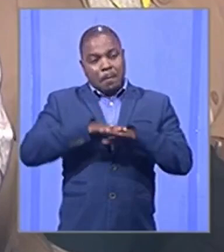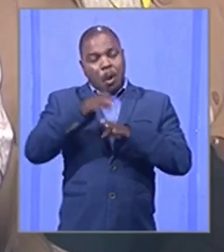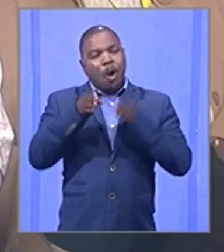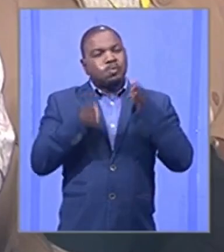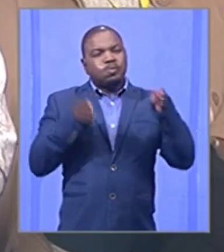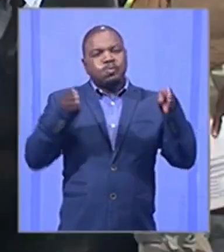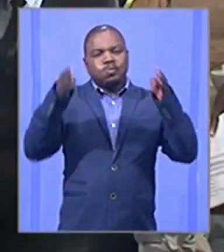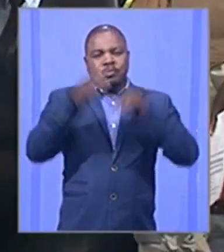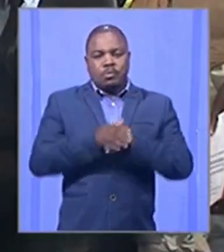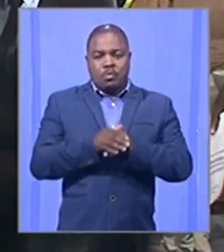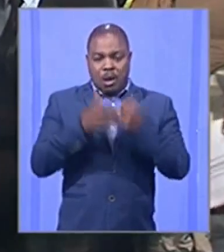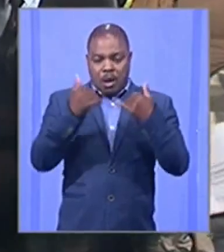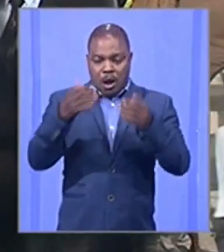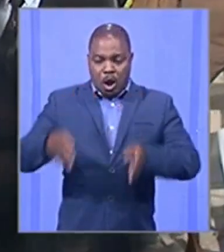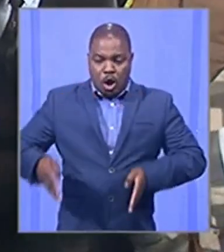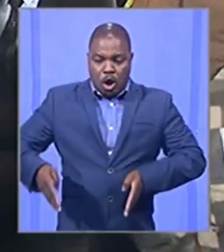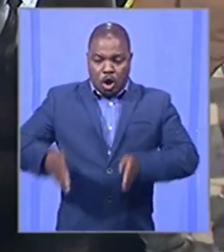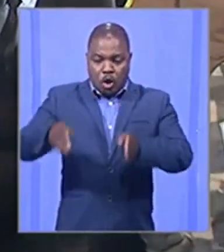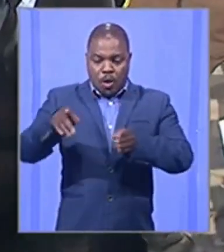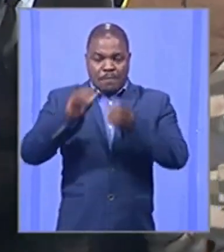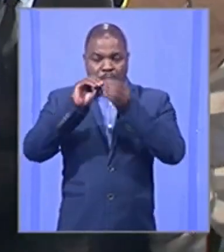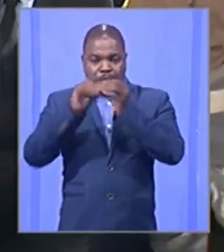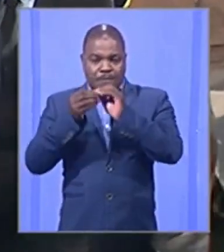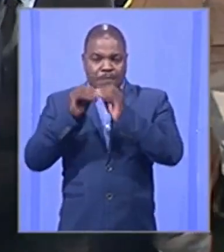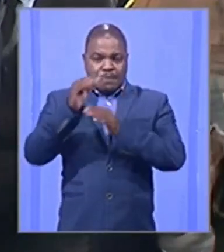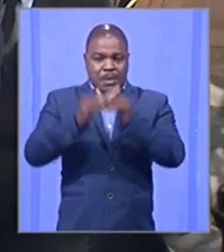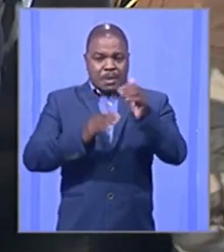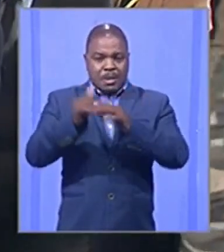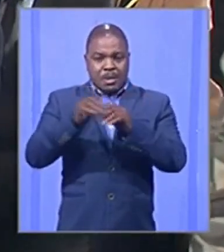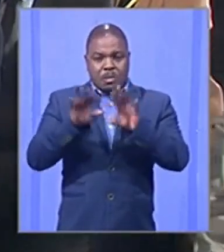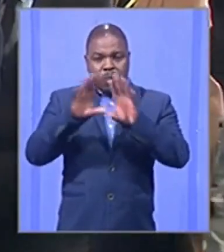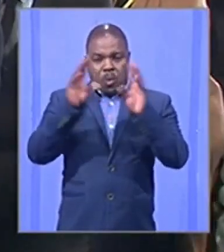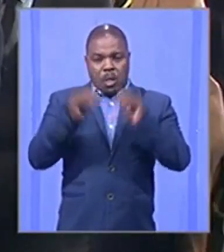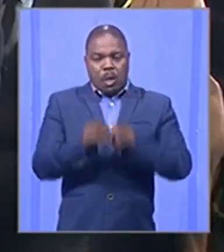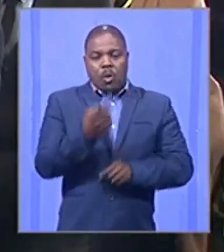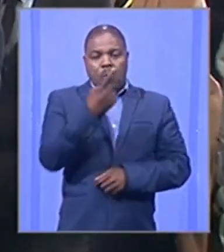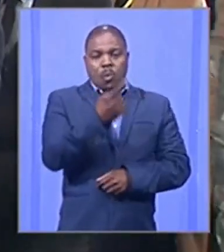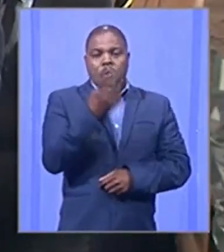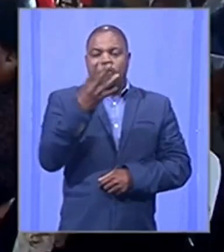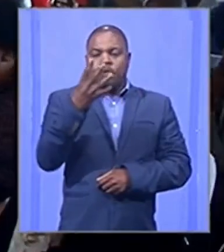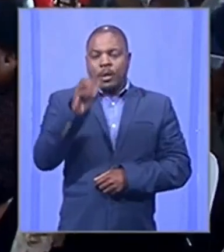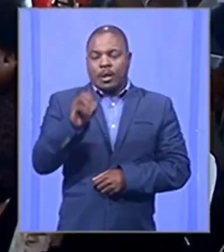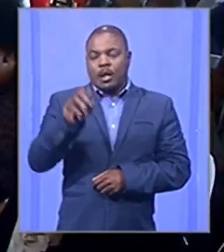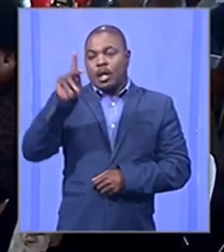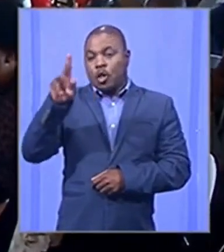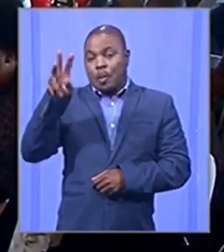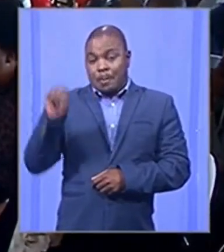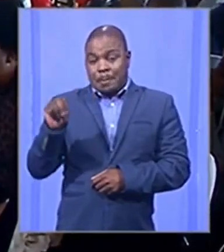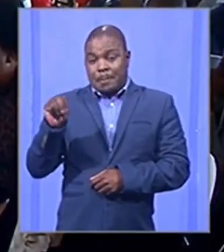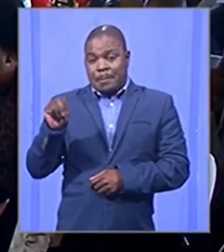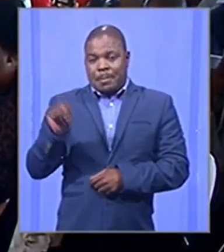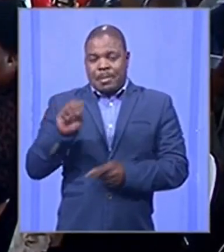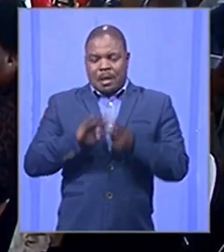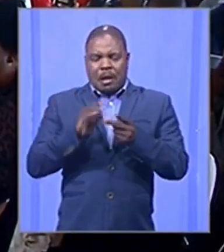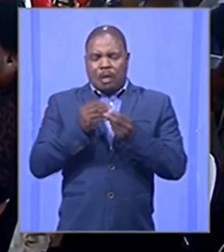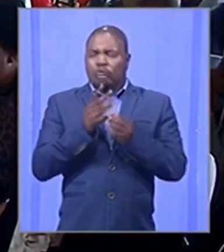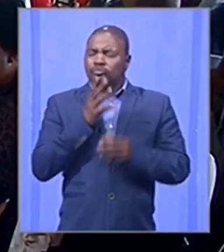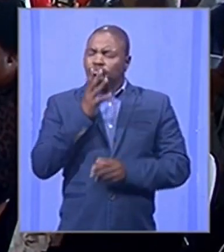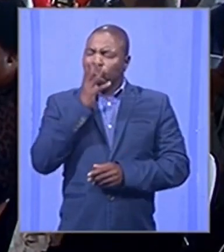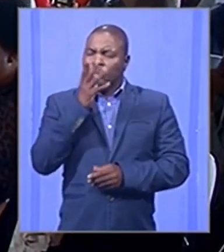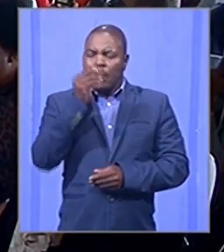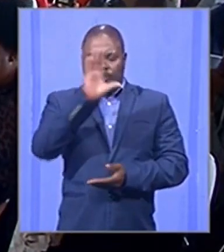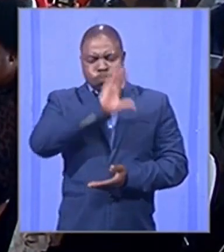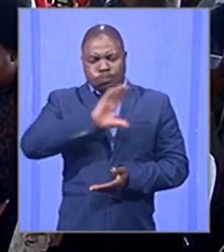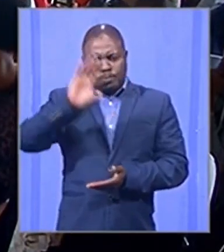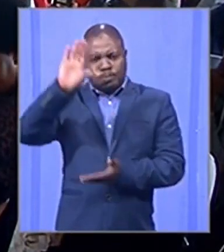this road that's being built now is going to end up being 140 kilometers, and quite a lot of money is being